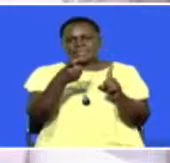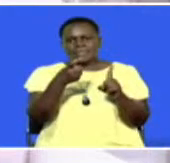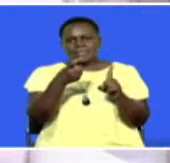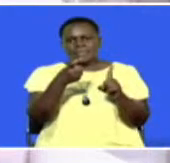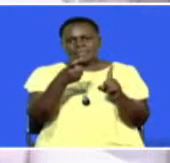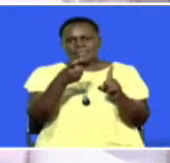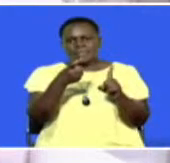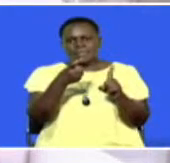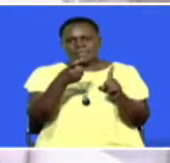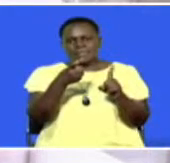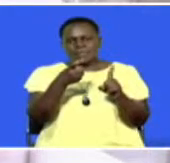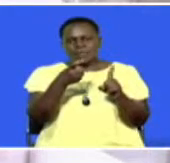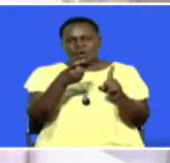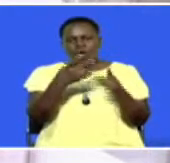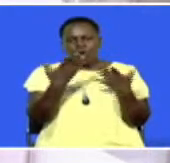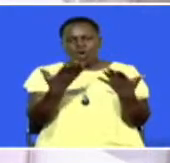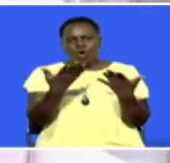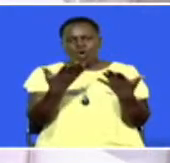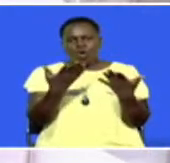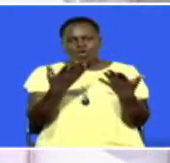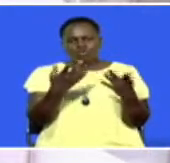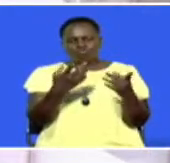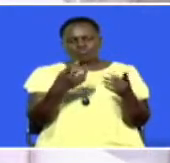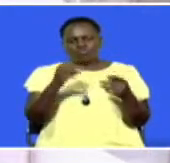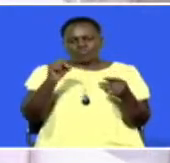or the mom can choose to do sorghum,